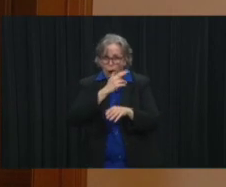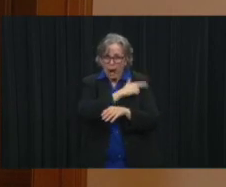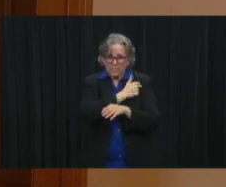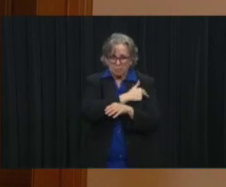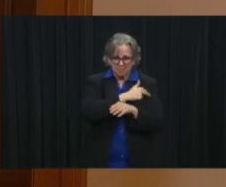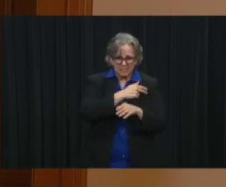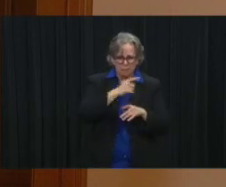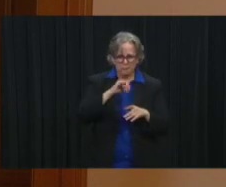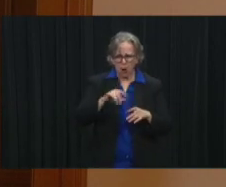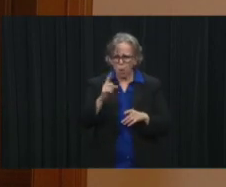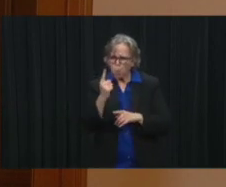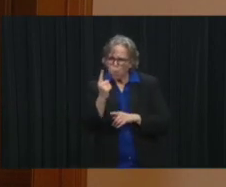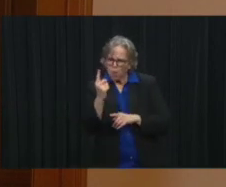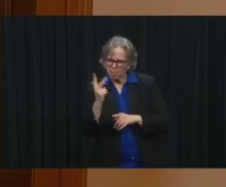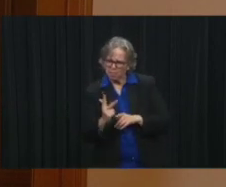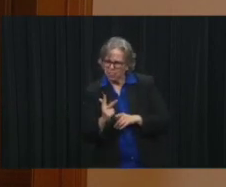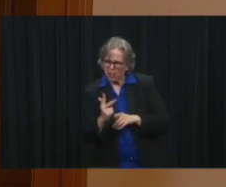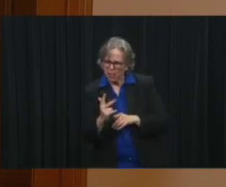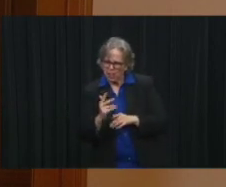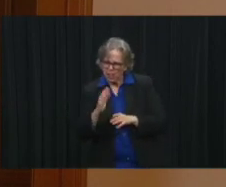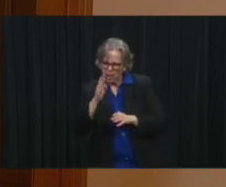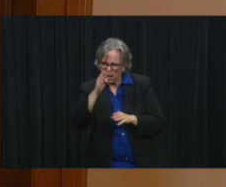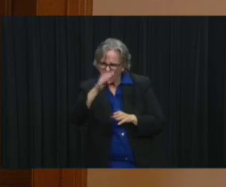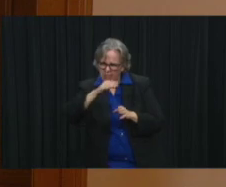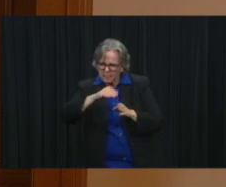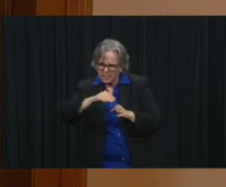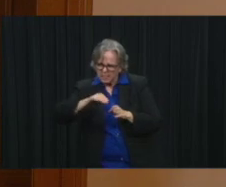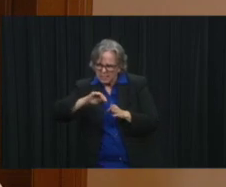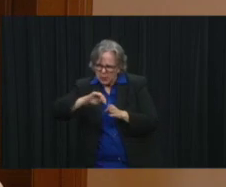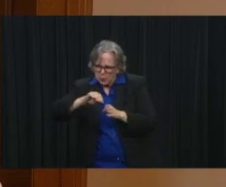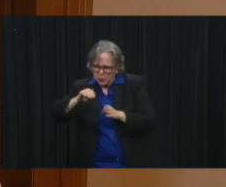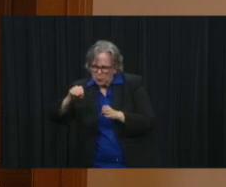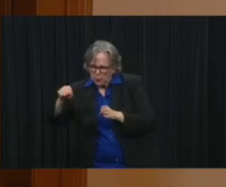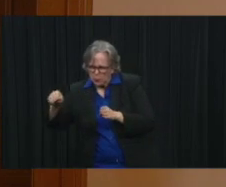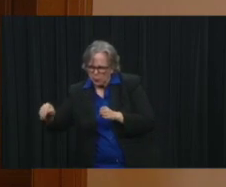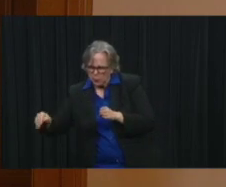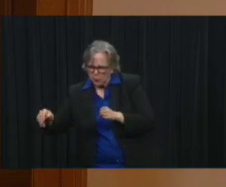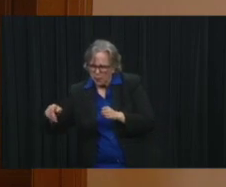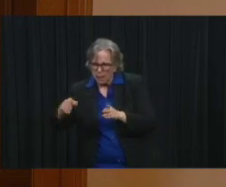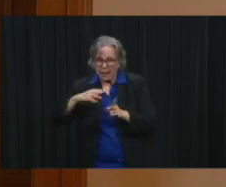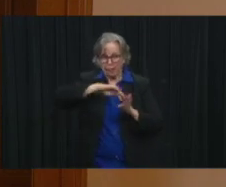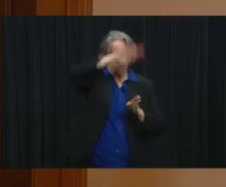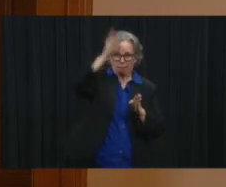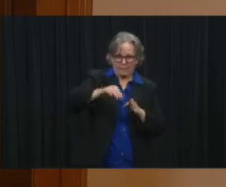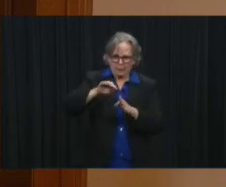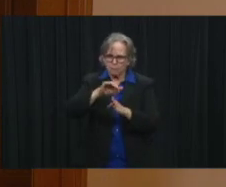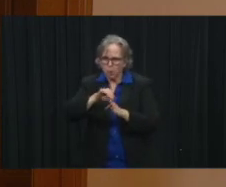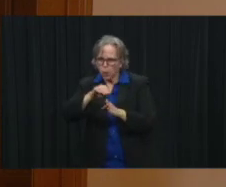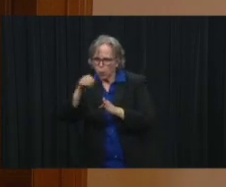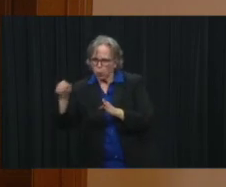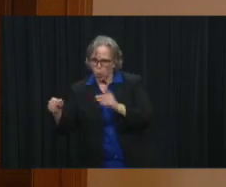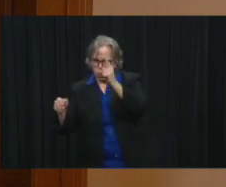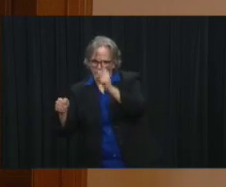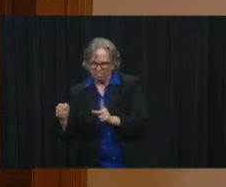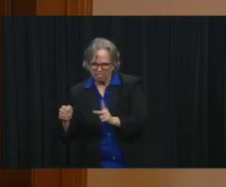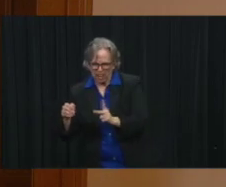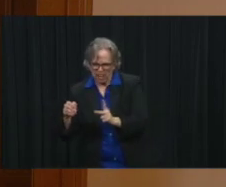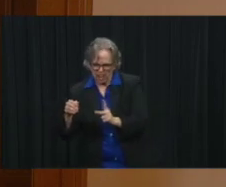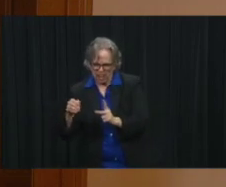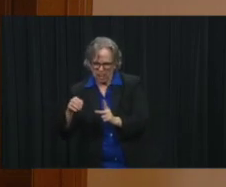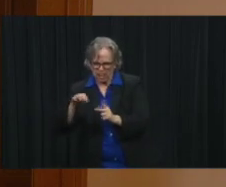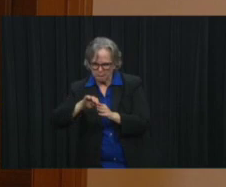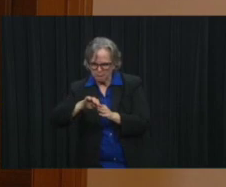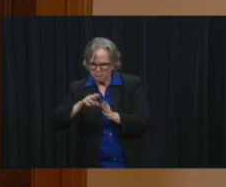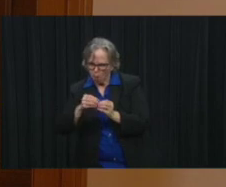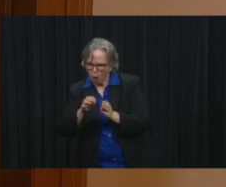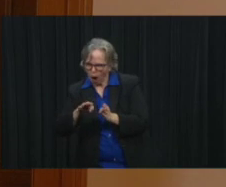a third of this. It's about a third of this curve. So we have been working in our plans